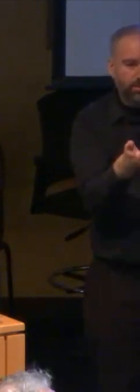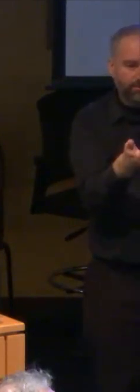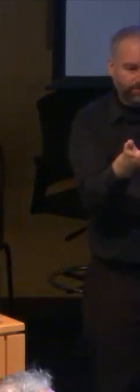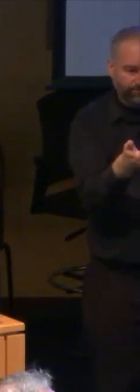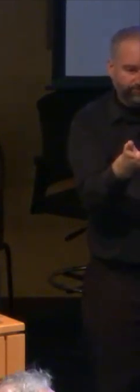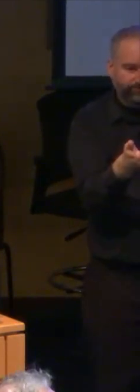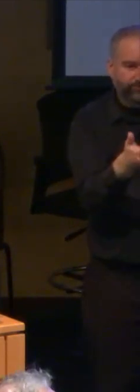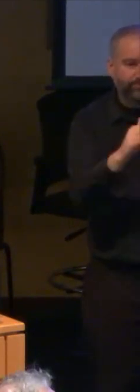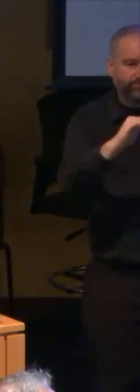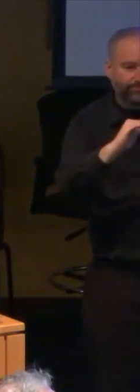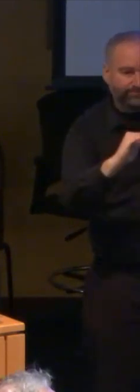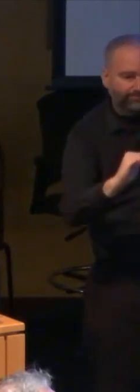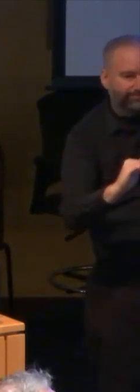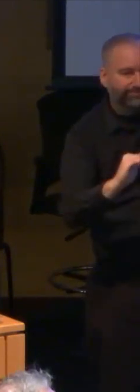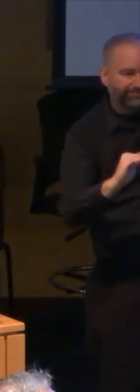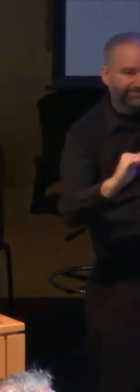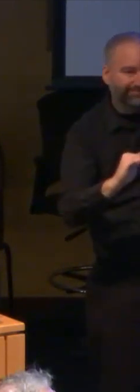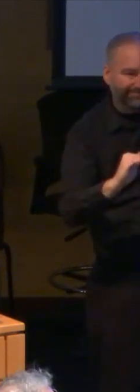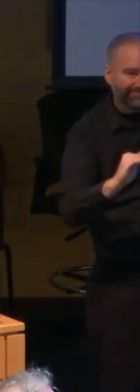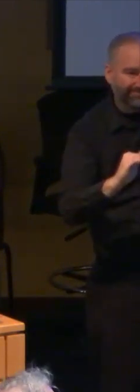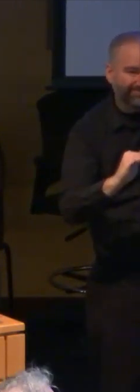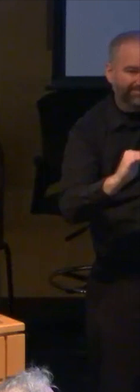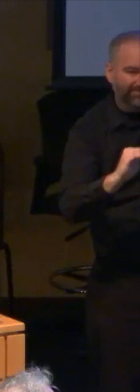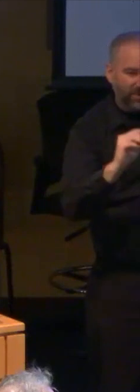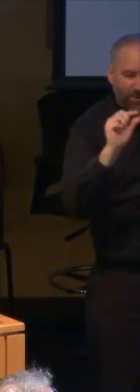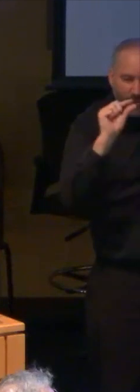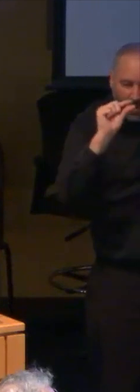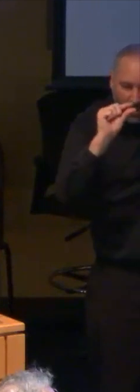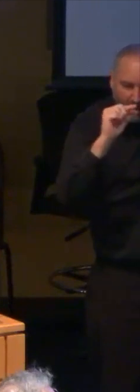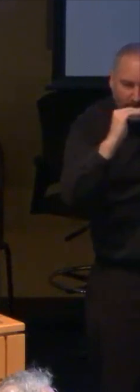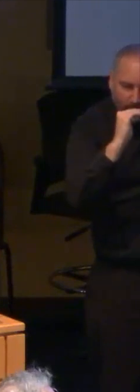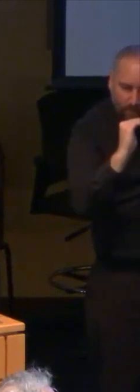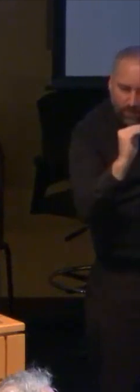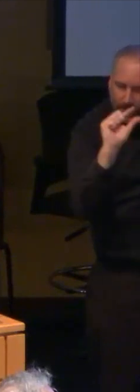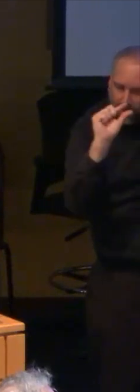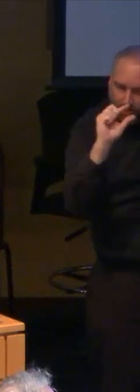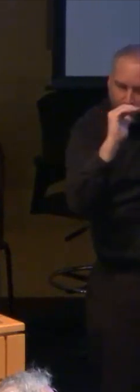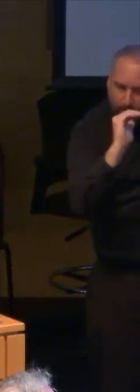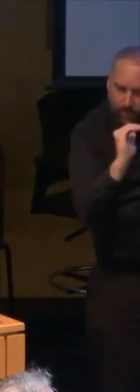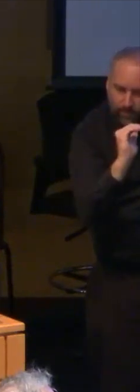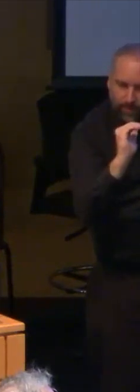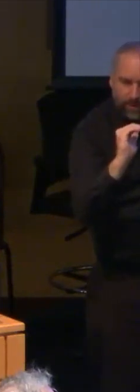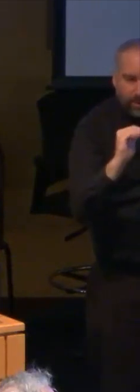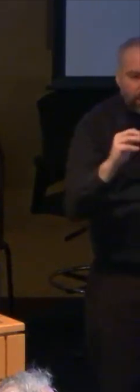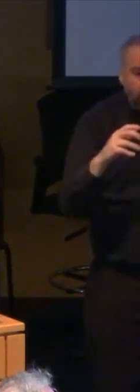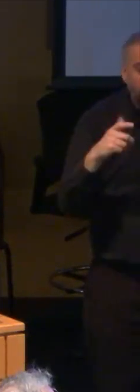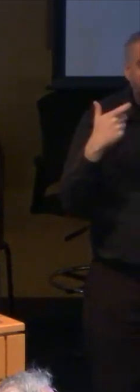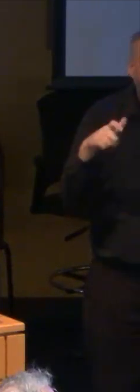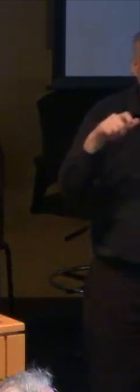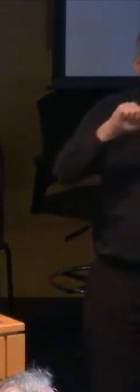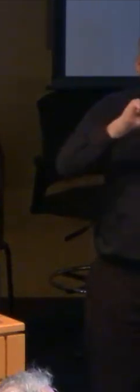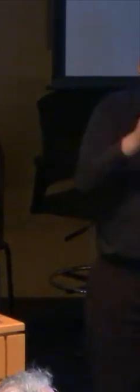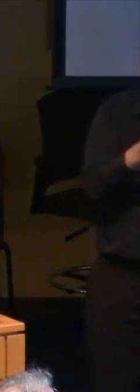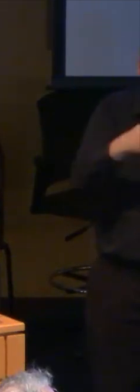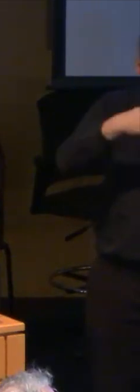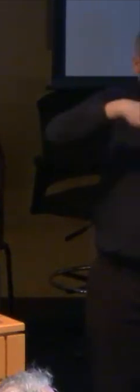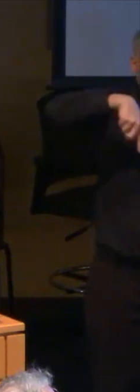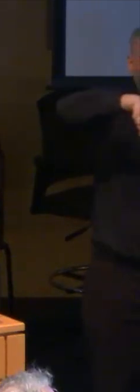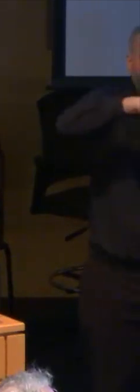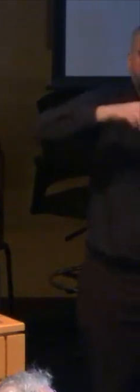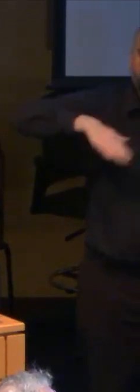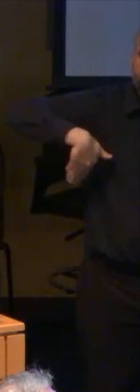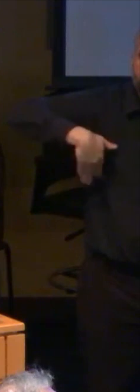also decreases a little bit. So no major changes in Greenland yet, but there are